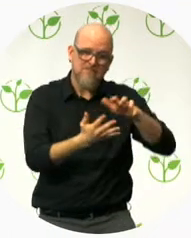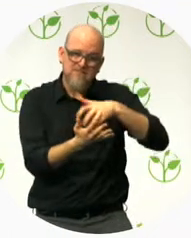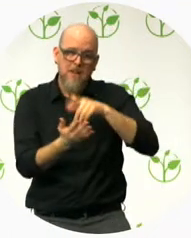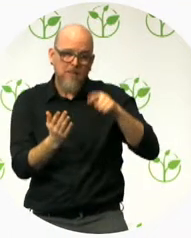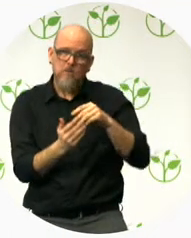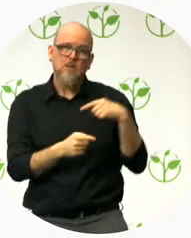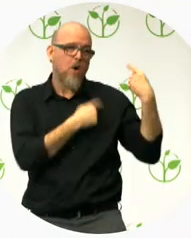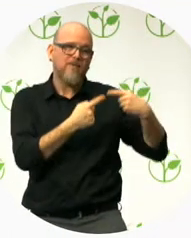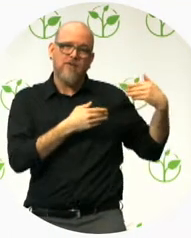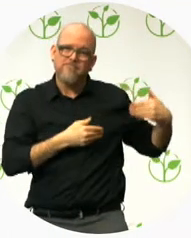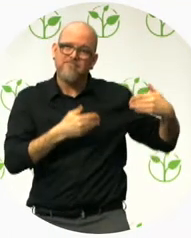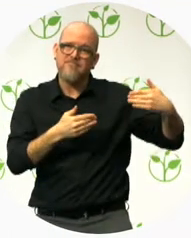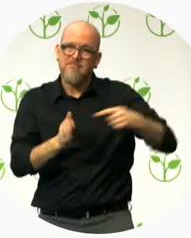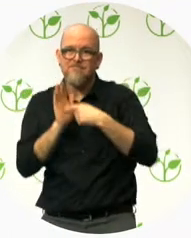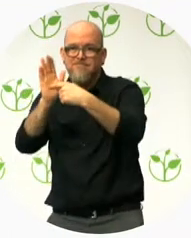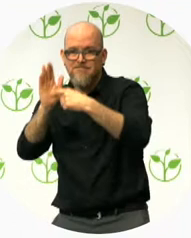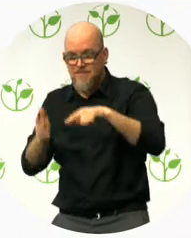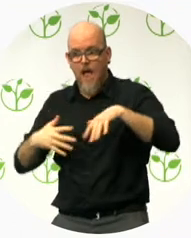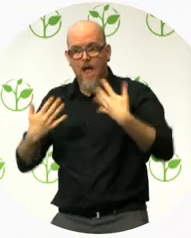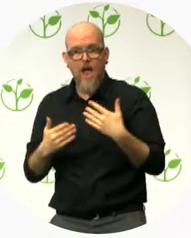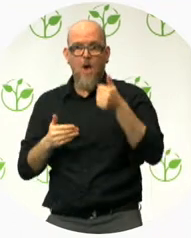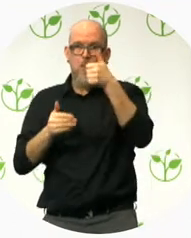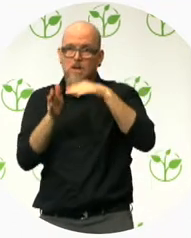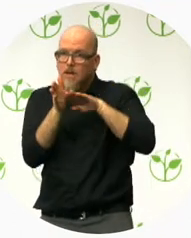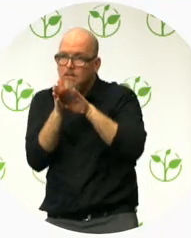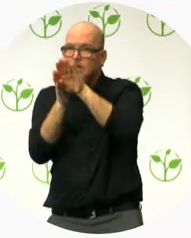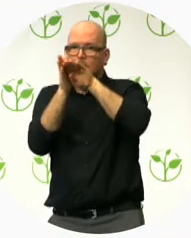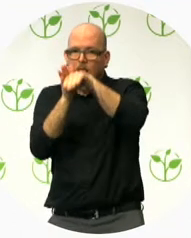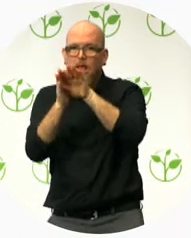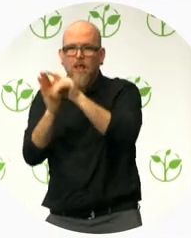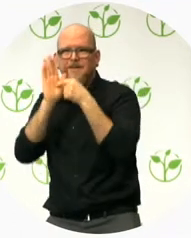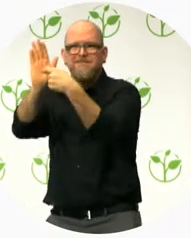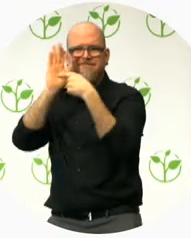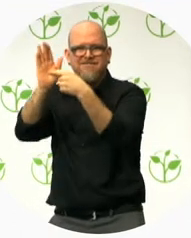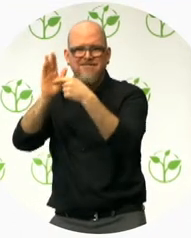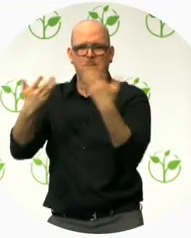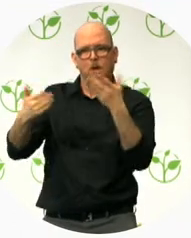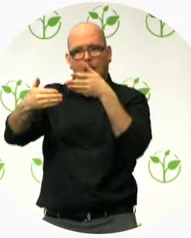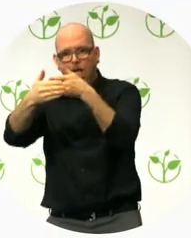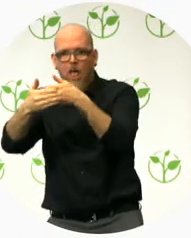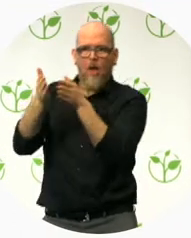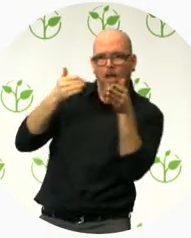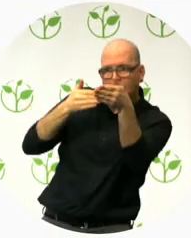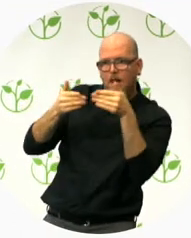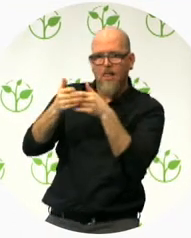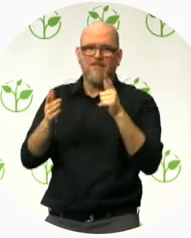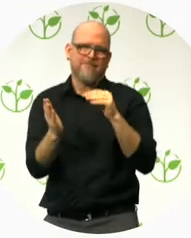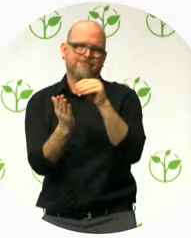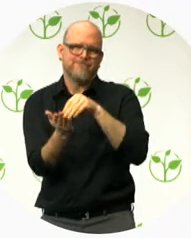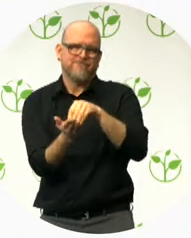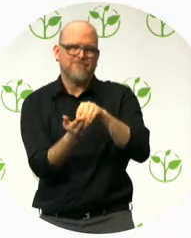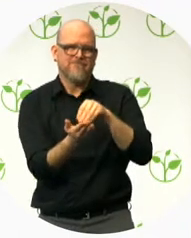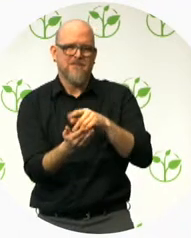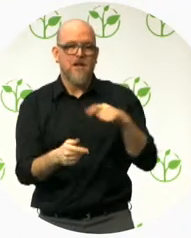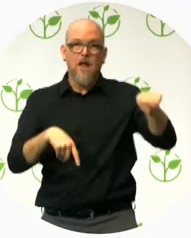the targets. This is a very amazing step. So we do, and we also have